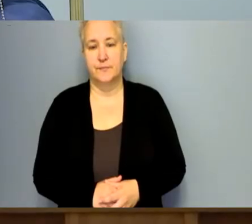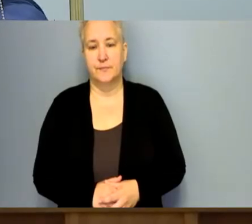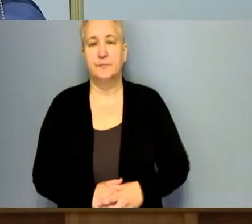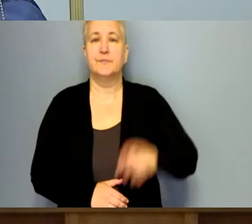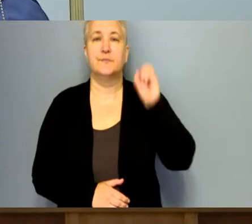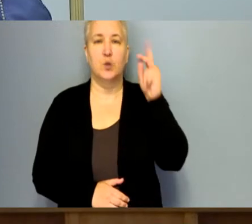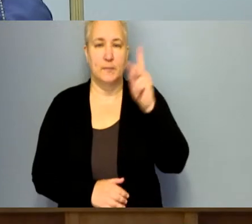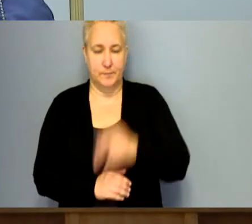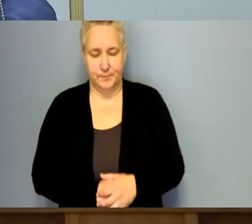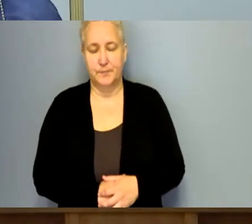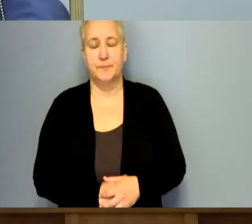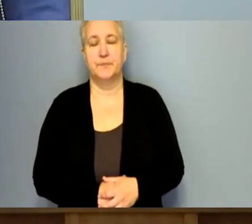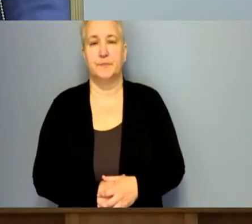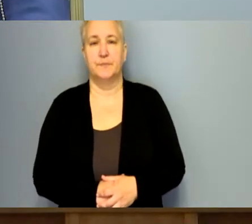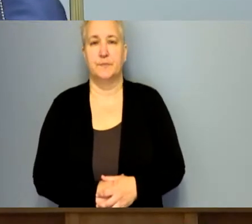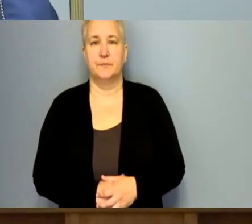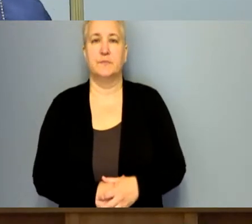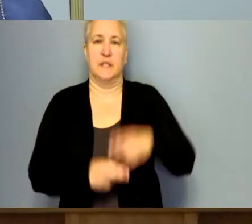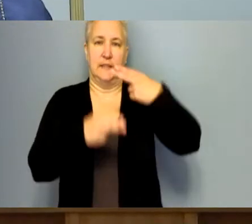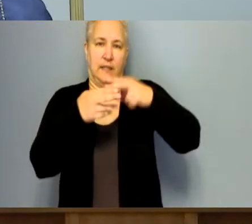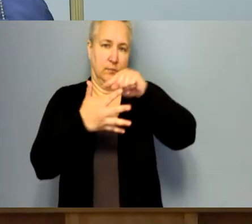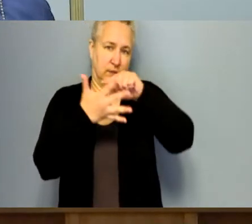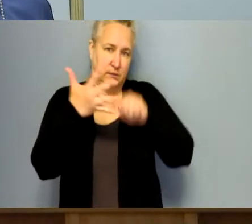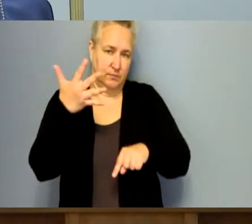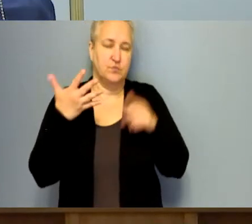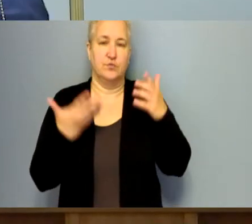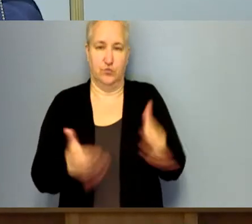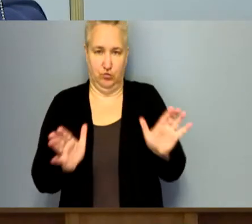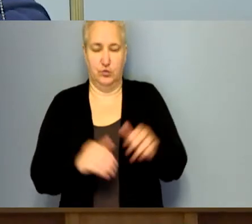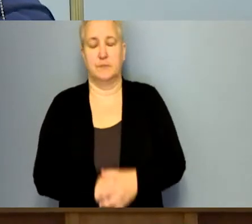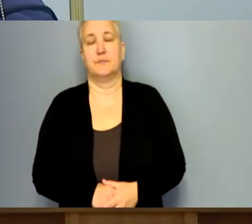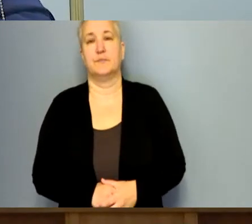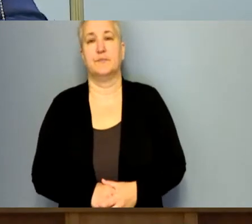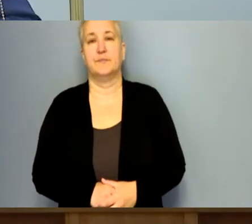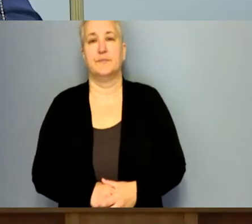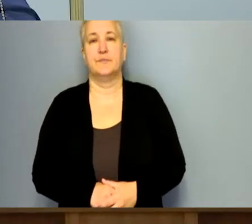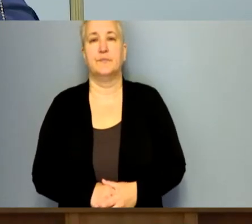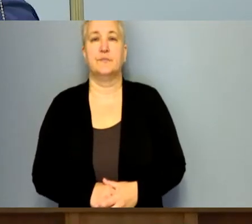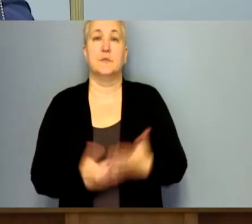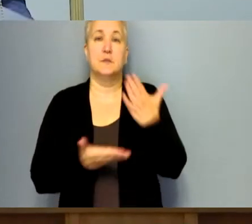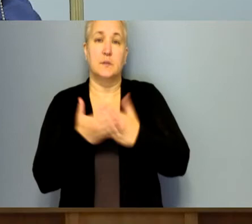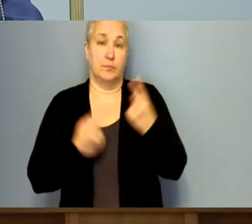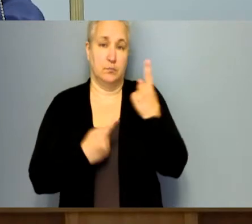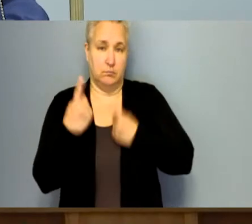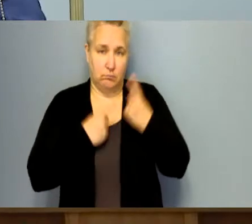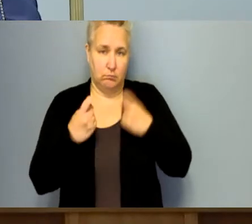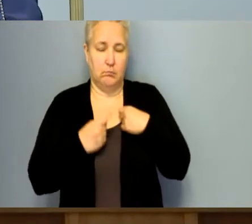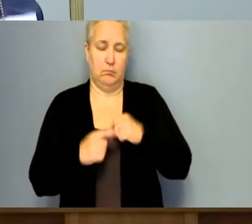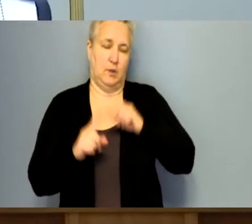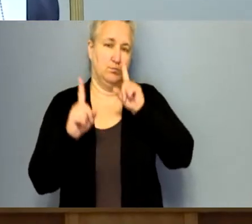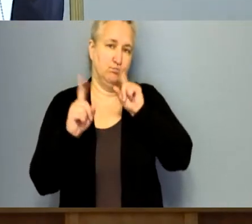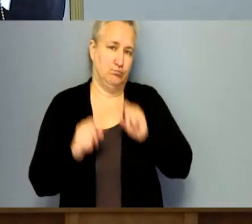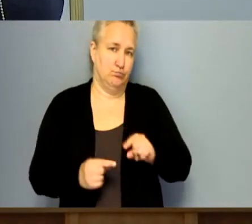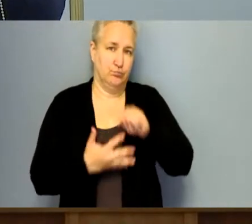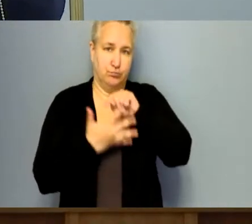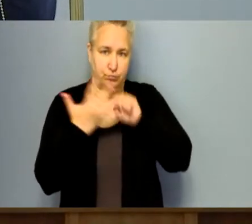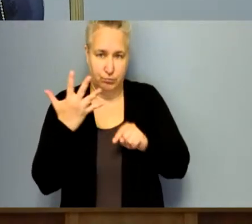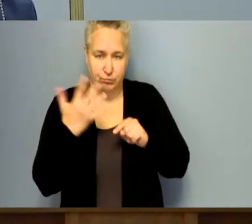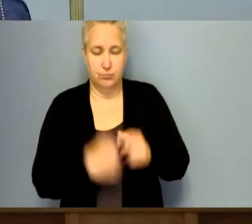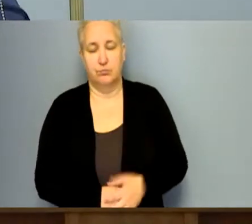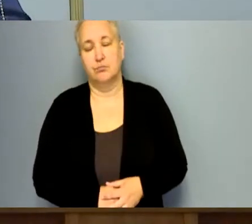Okay. Those are all the names on the list. Just going through some of the questions.